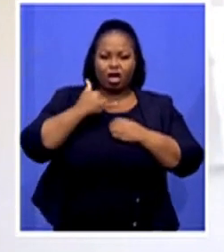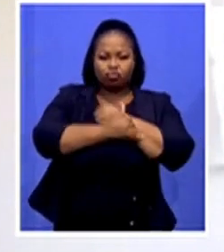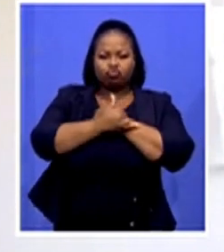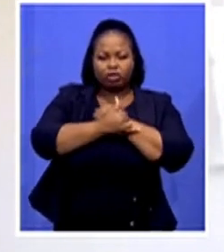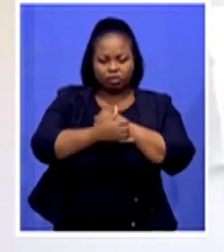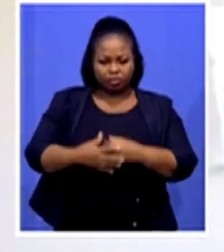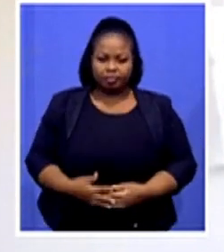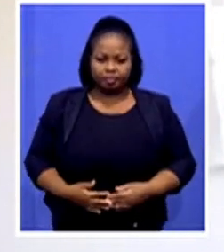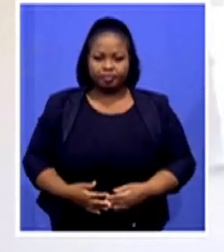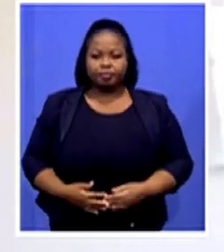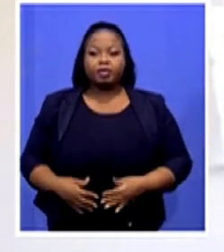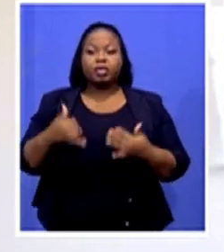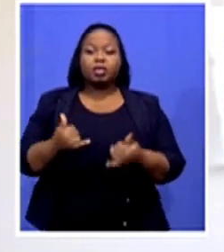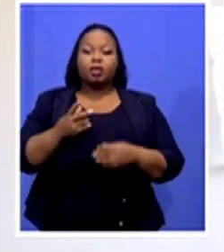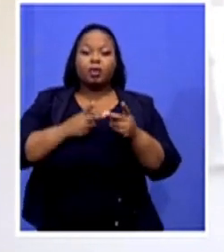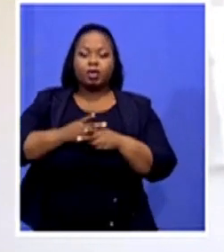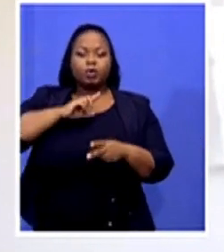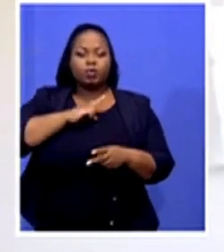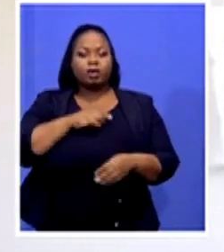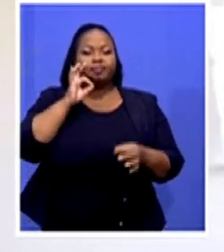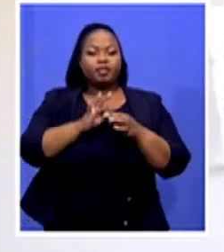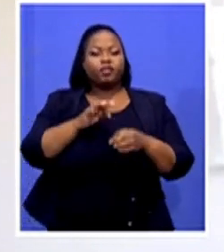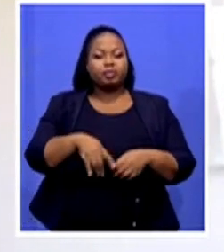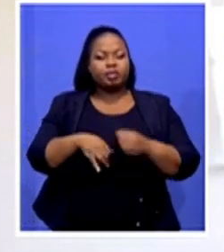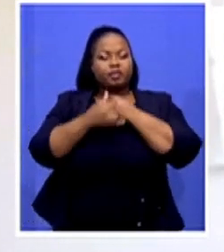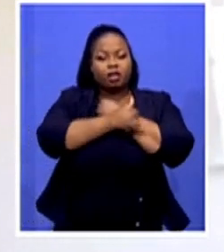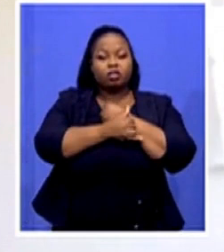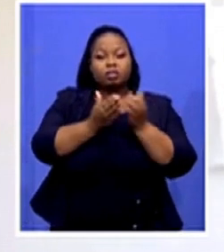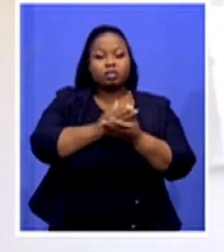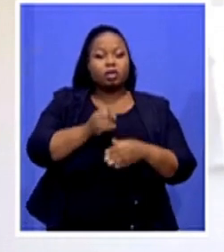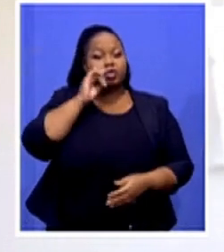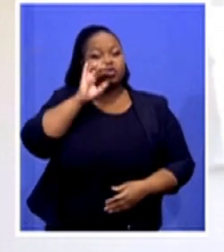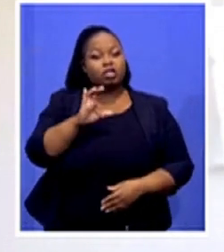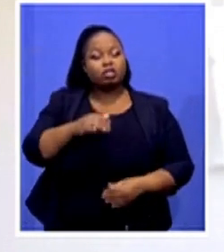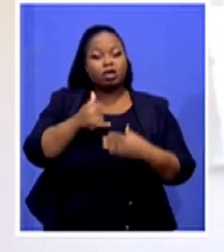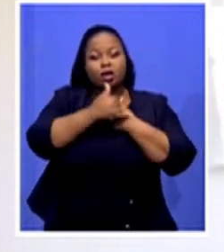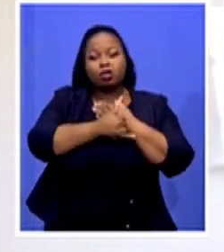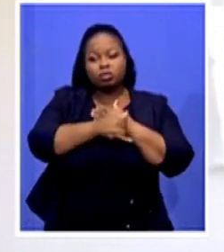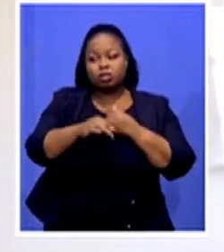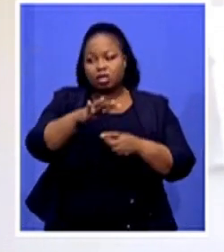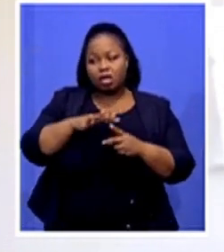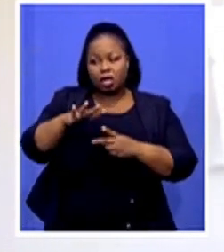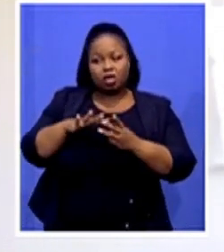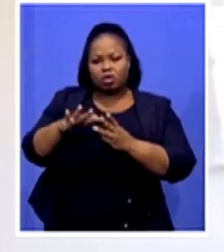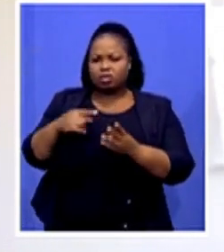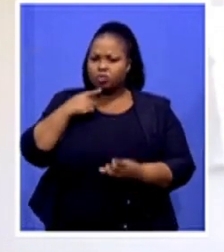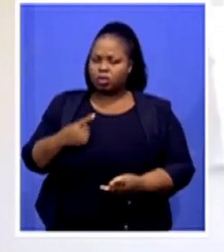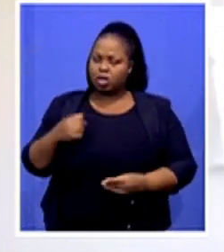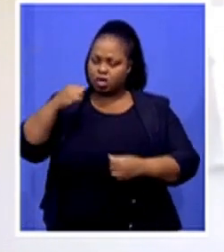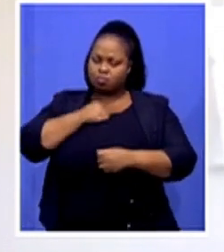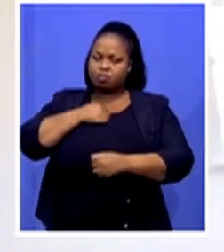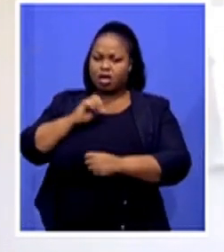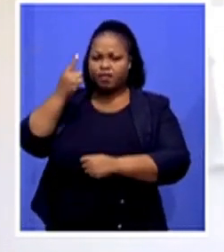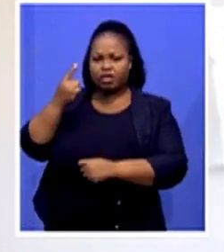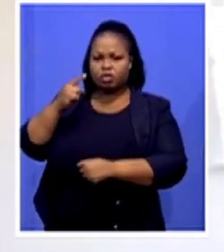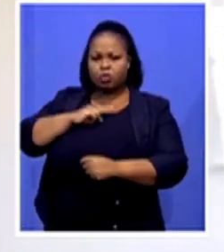particular countries. And obviously the richer countries and the richer areas are trying to say, my country first and all my citizens first. So